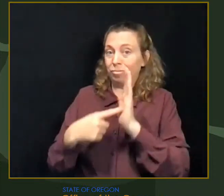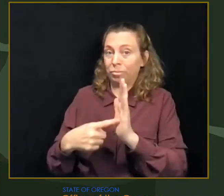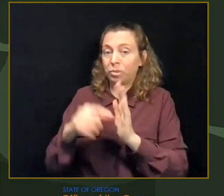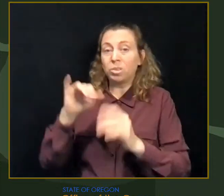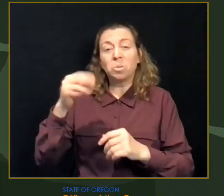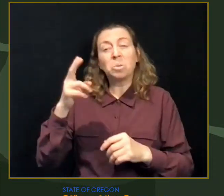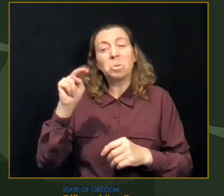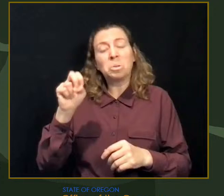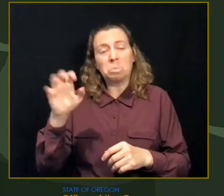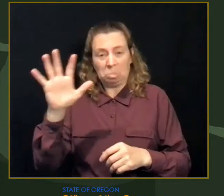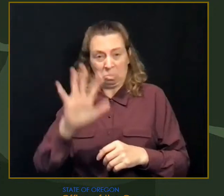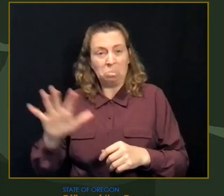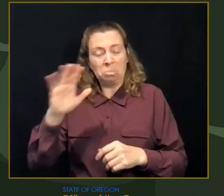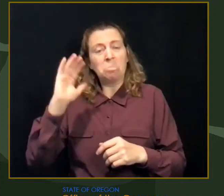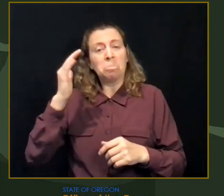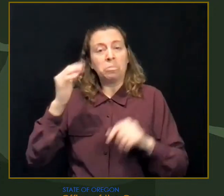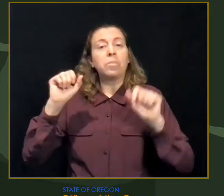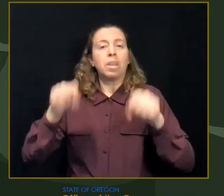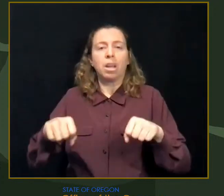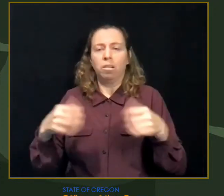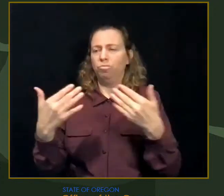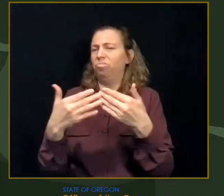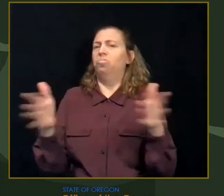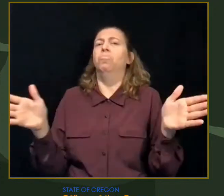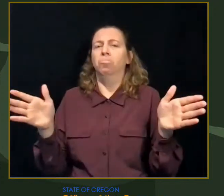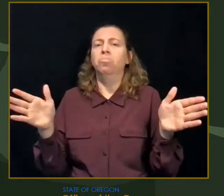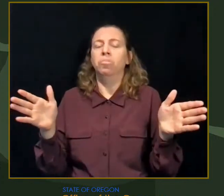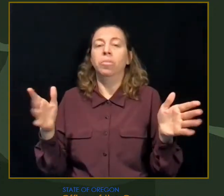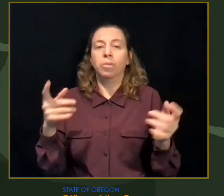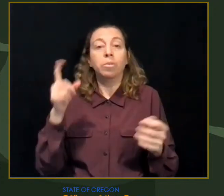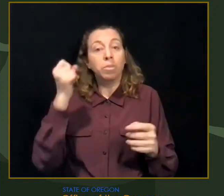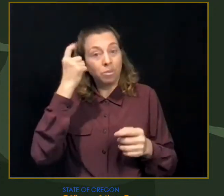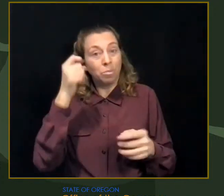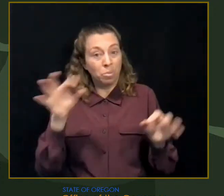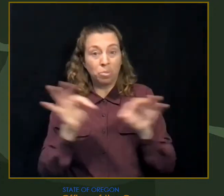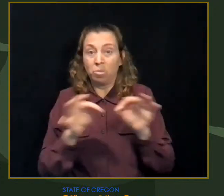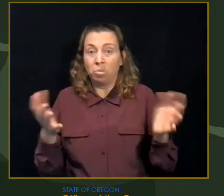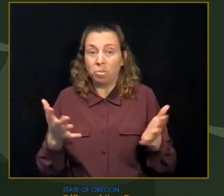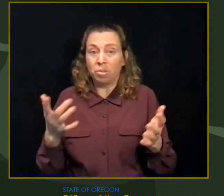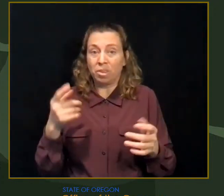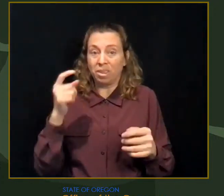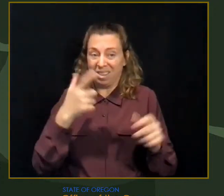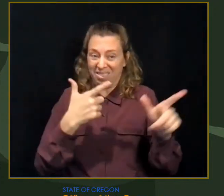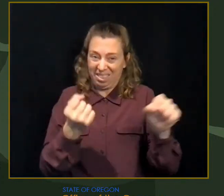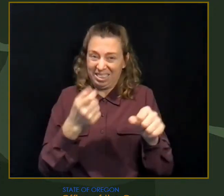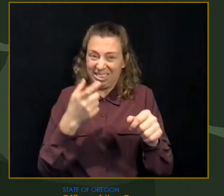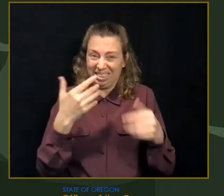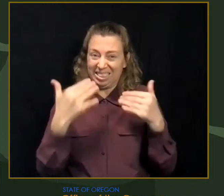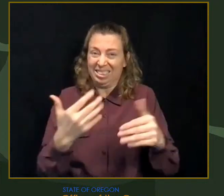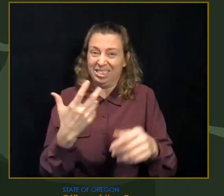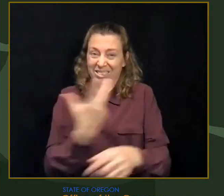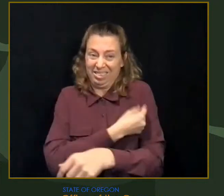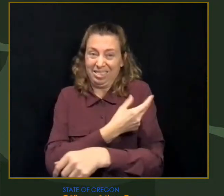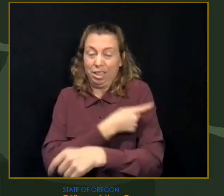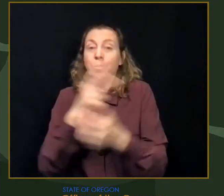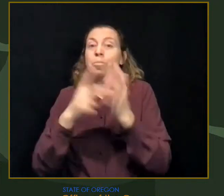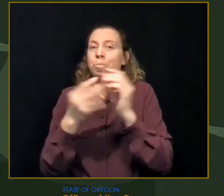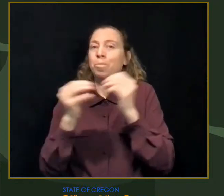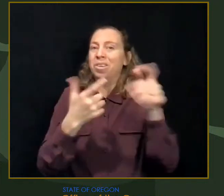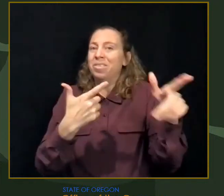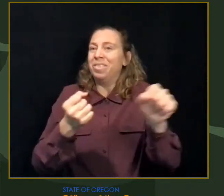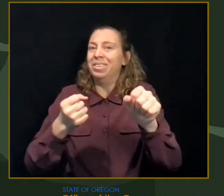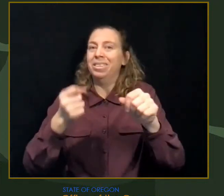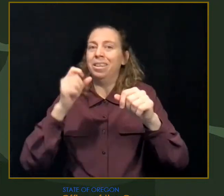sooner Oregonians get vaccinated, the more people that get vaccinated, the more quickly that we can reopen our